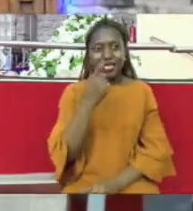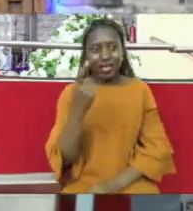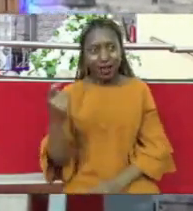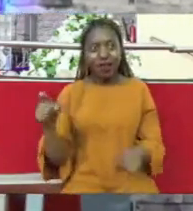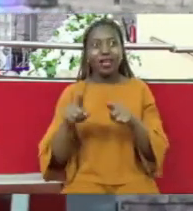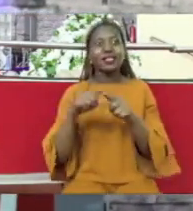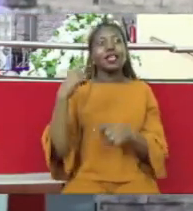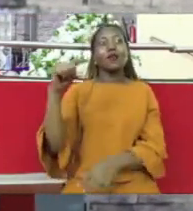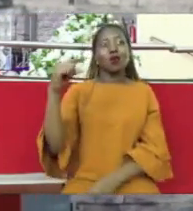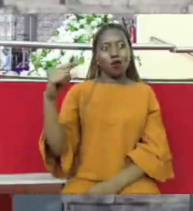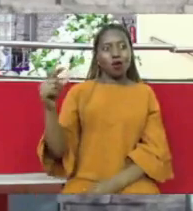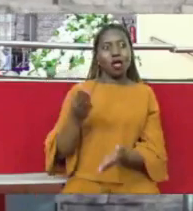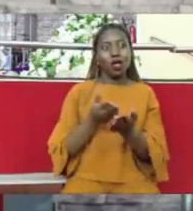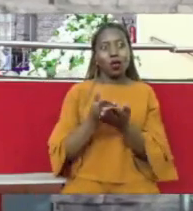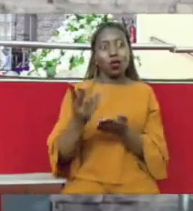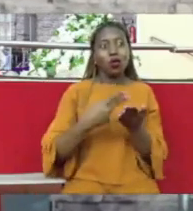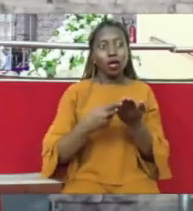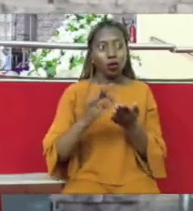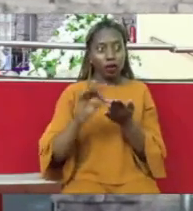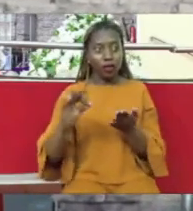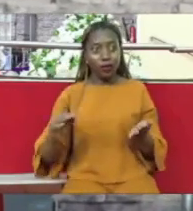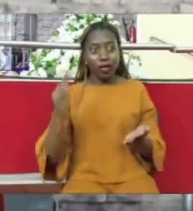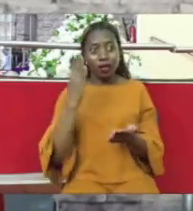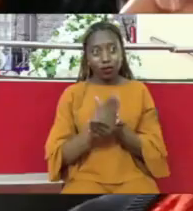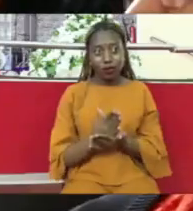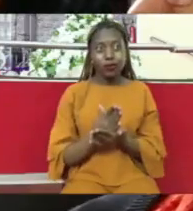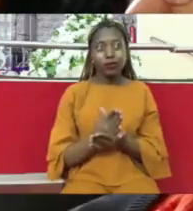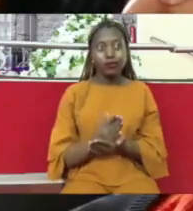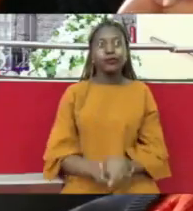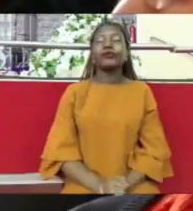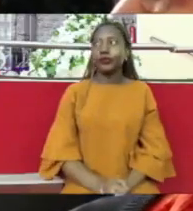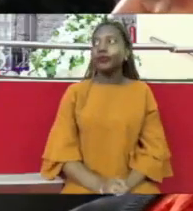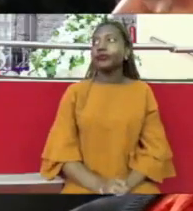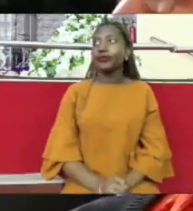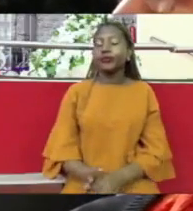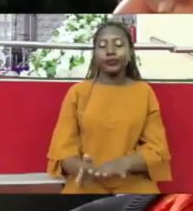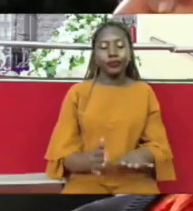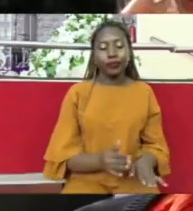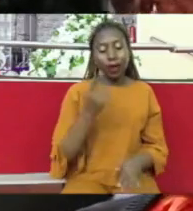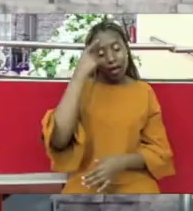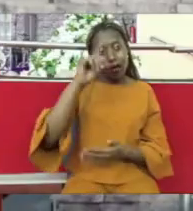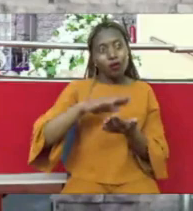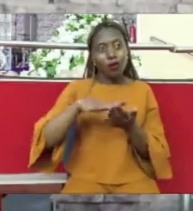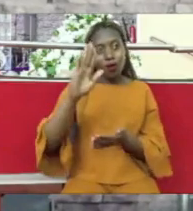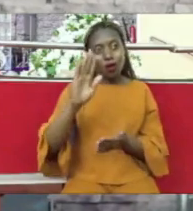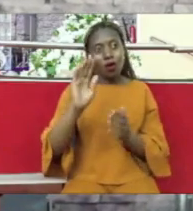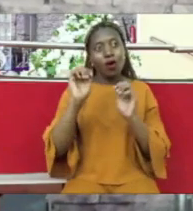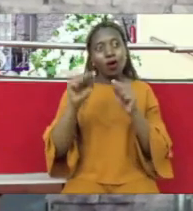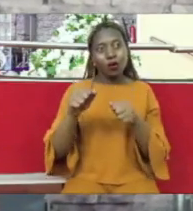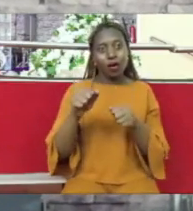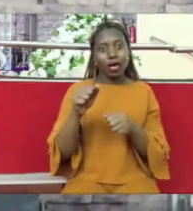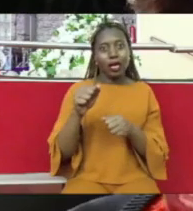Spirit. Na tutakuwa na nguvu. In the name of Jesus Christ. Katika jina la Yesu Kristo. For more. Kwa mengi zaidi. Unaweza kuona the certain